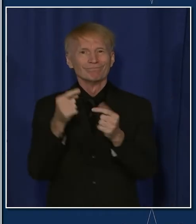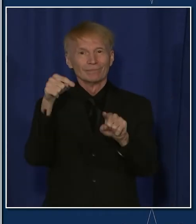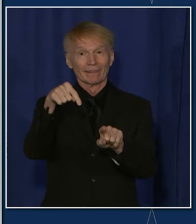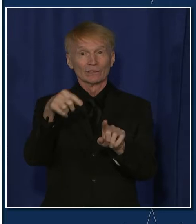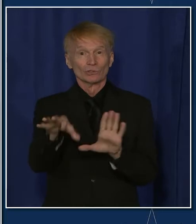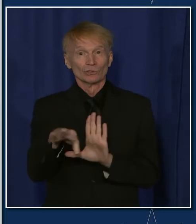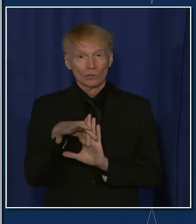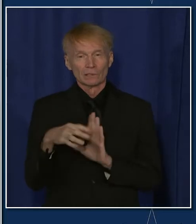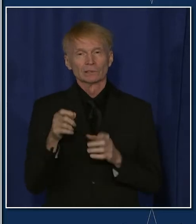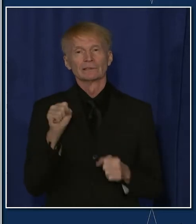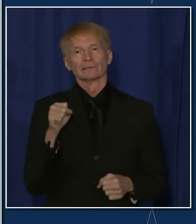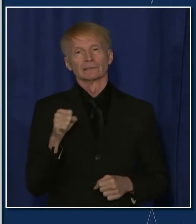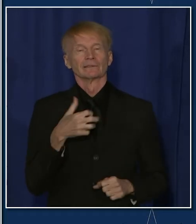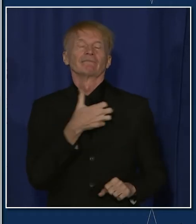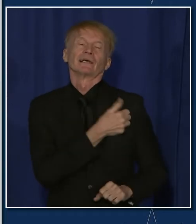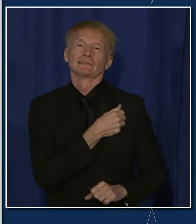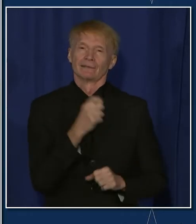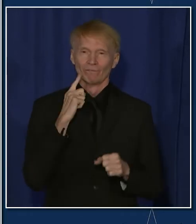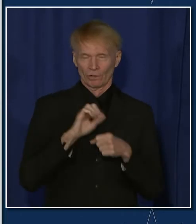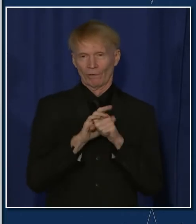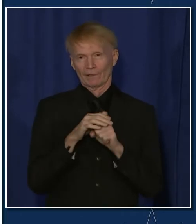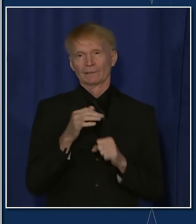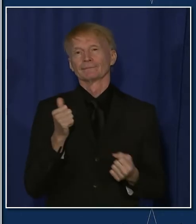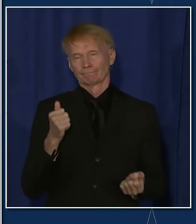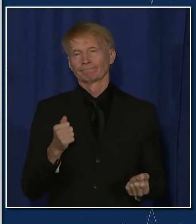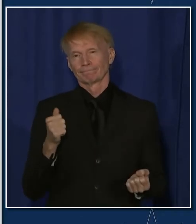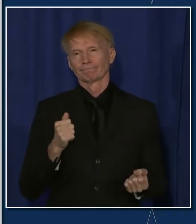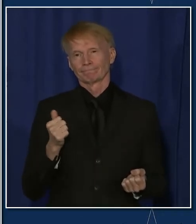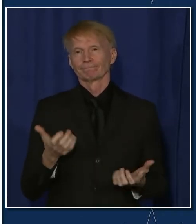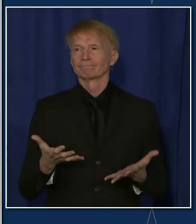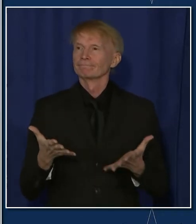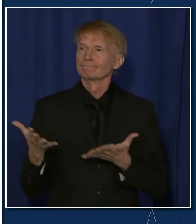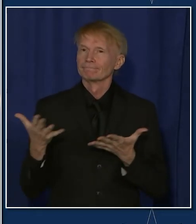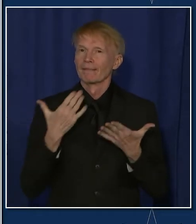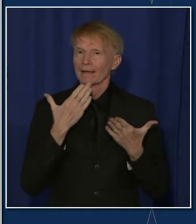get the COVID-19 vaccine. Thank you.